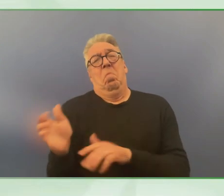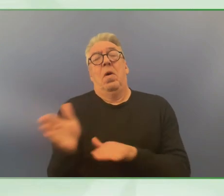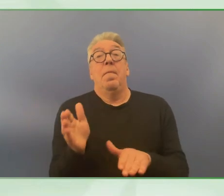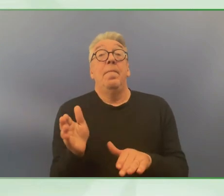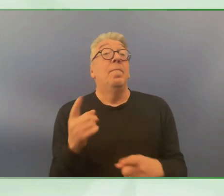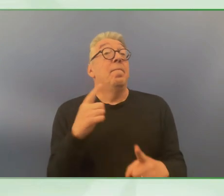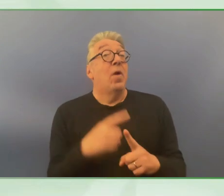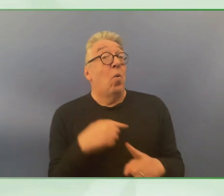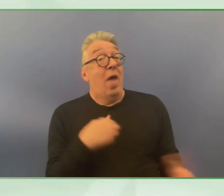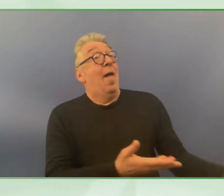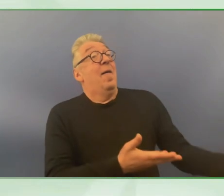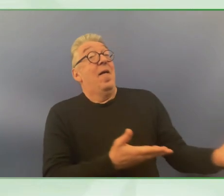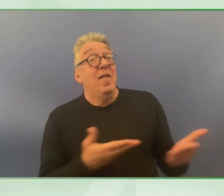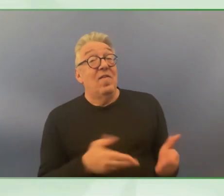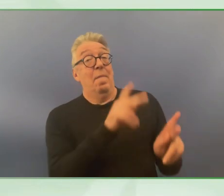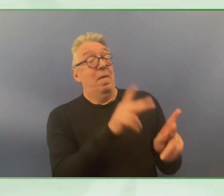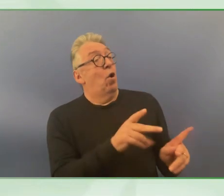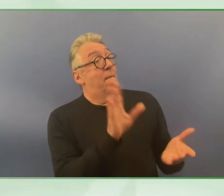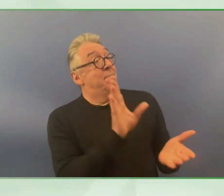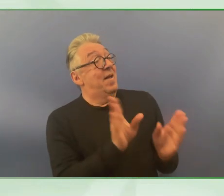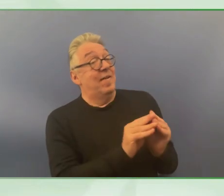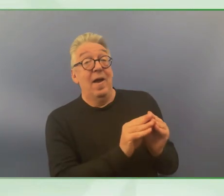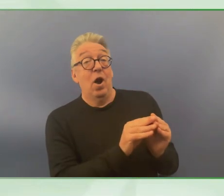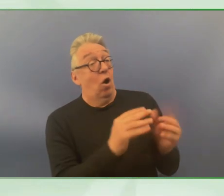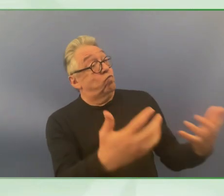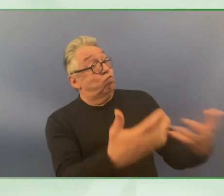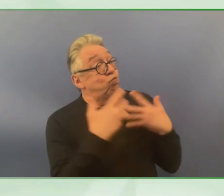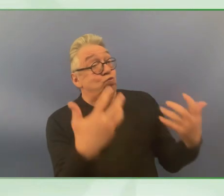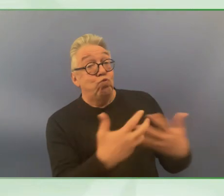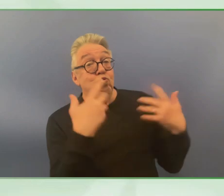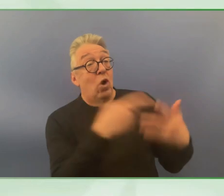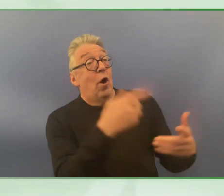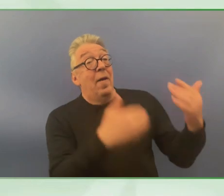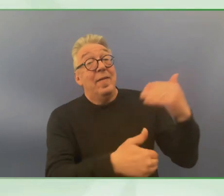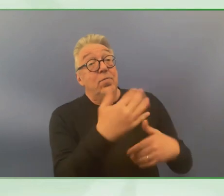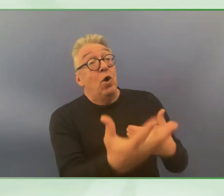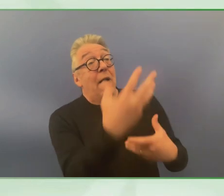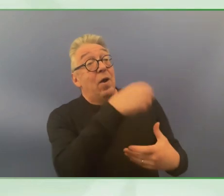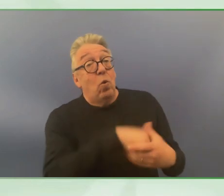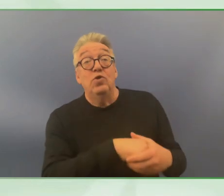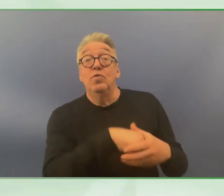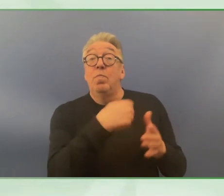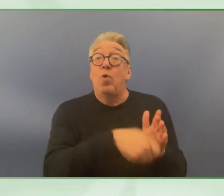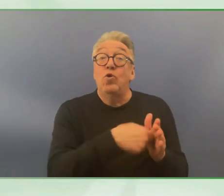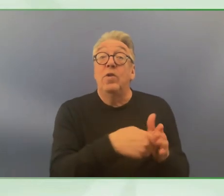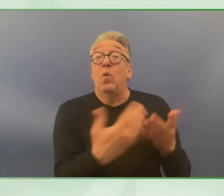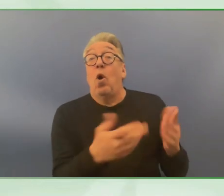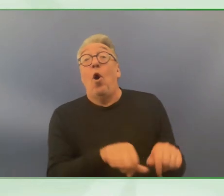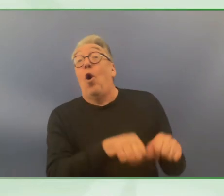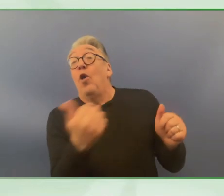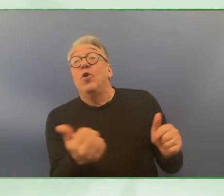the meetings to report on different accessibility, disability inclusion, or other diversity